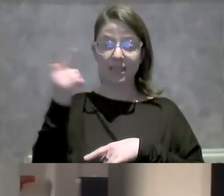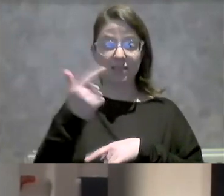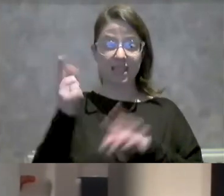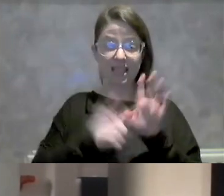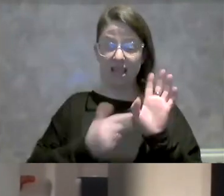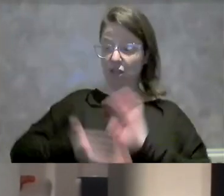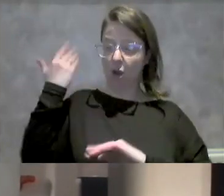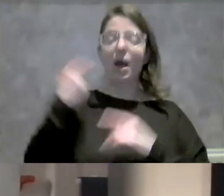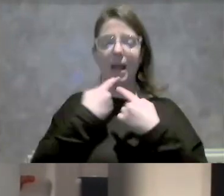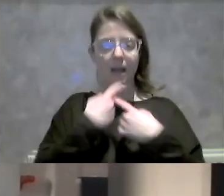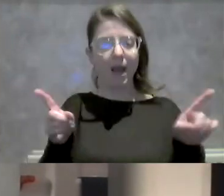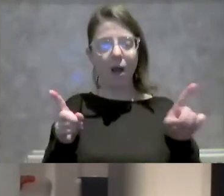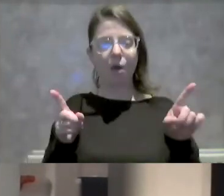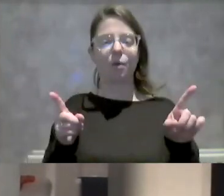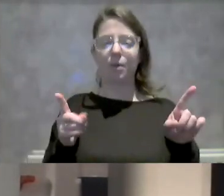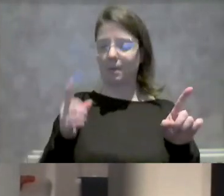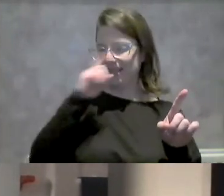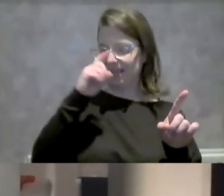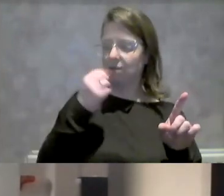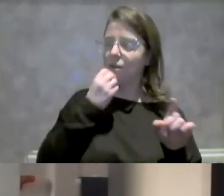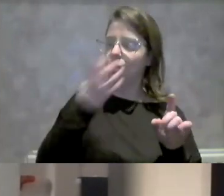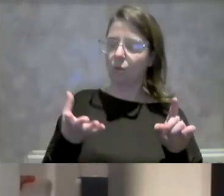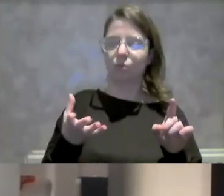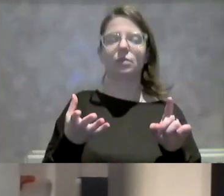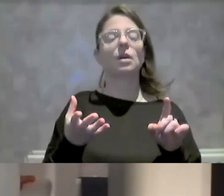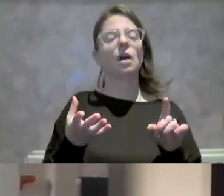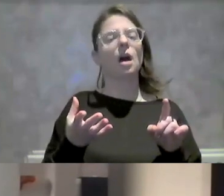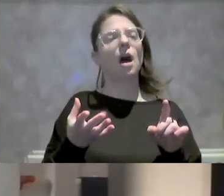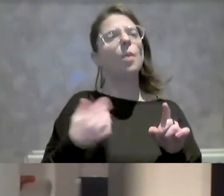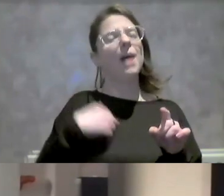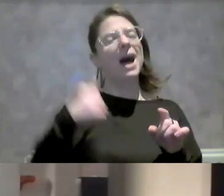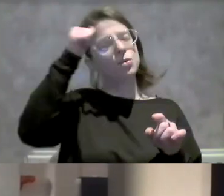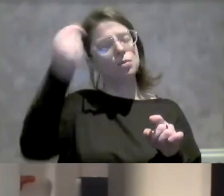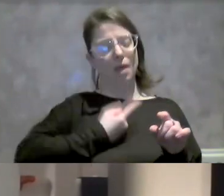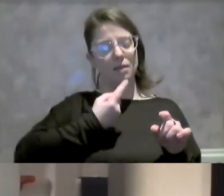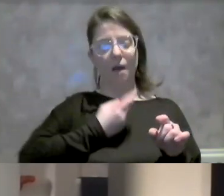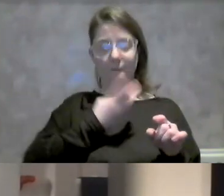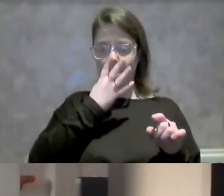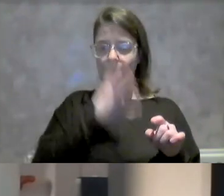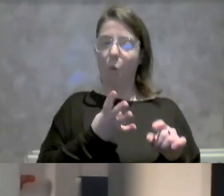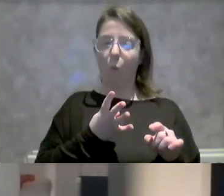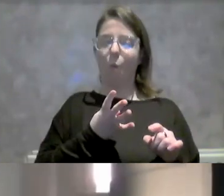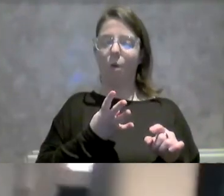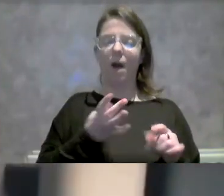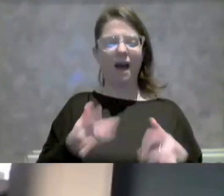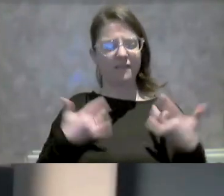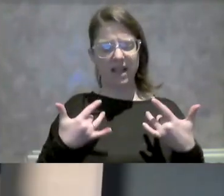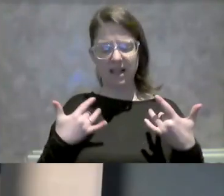I've known I'm queer since I was really little, like 4 years old. I've always felt like a proper